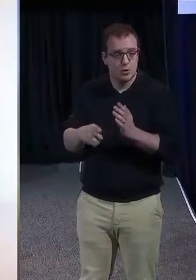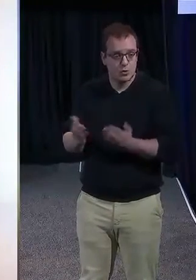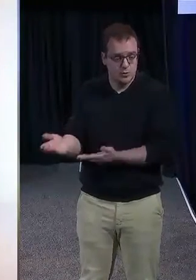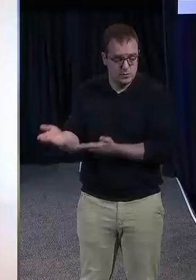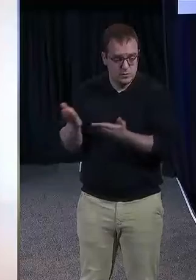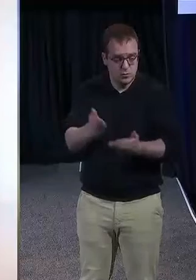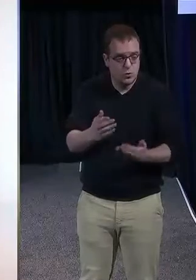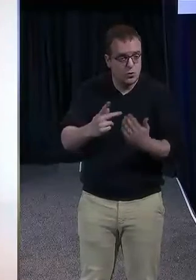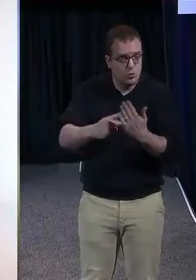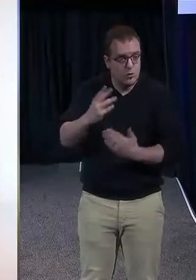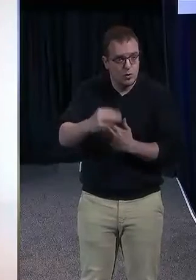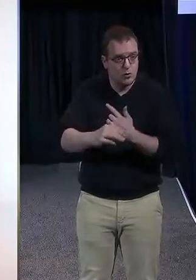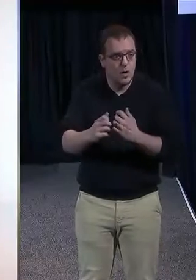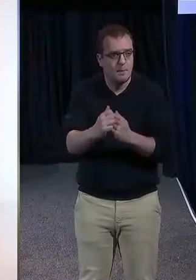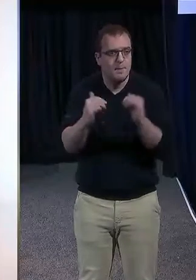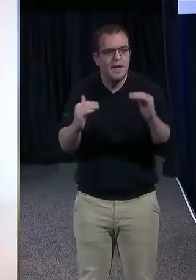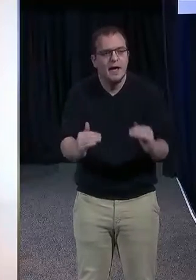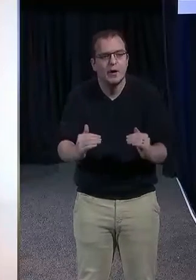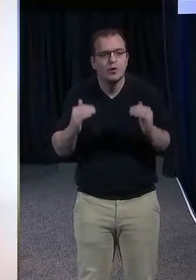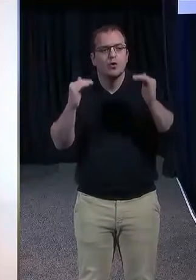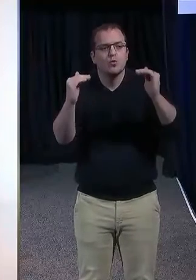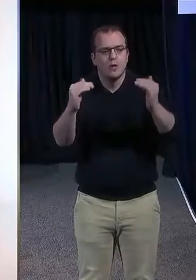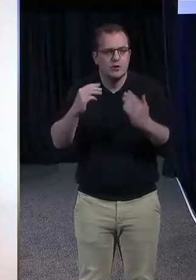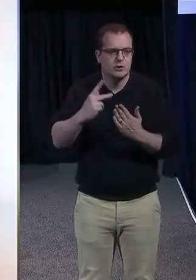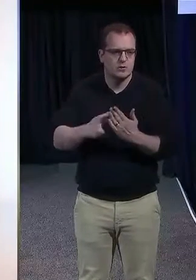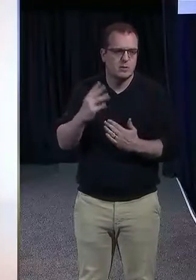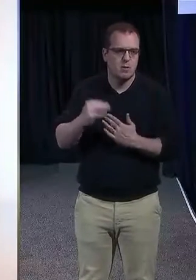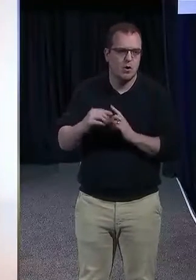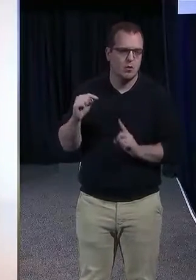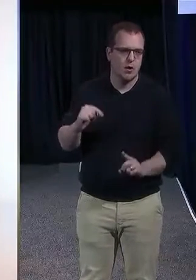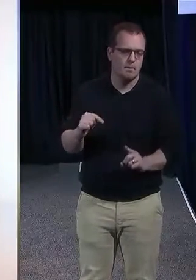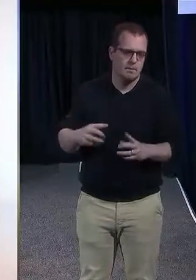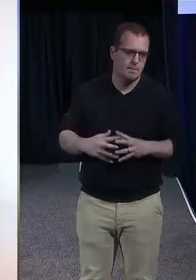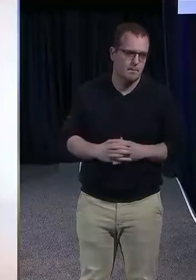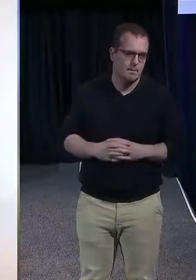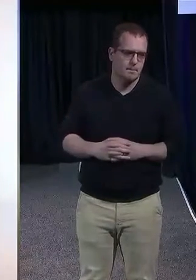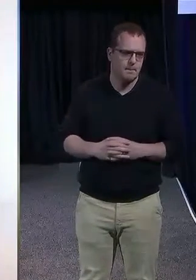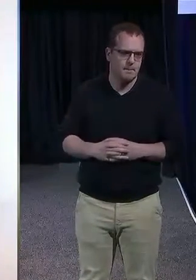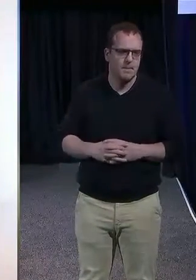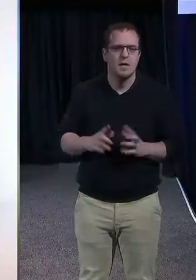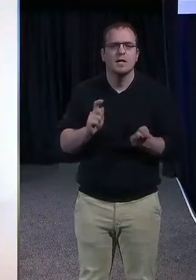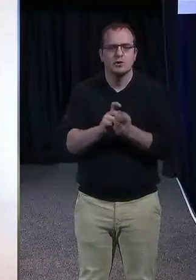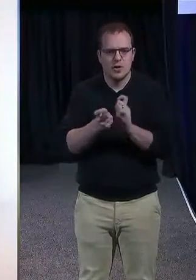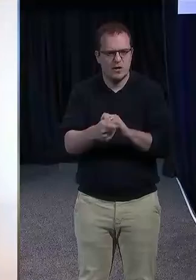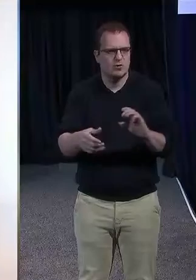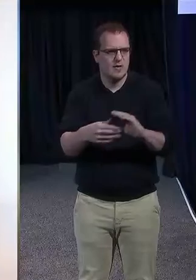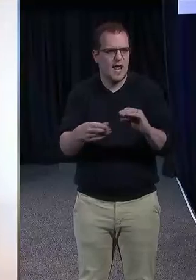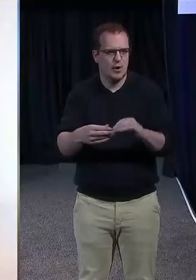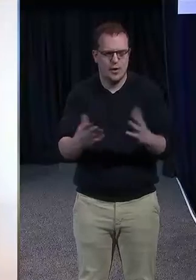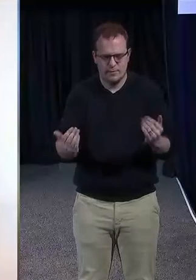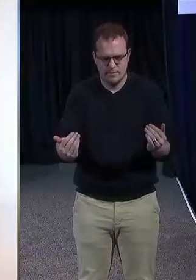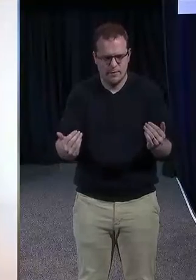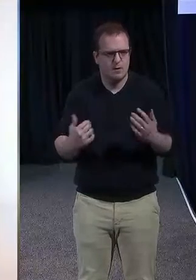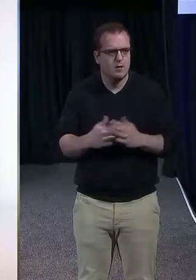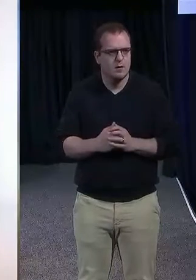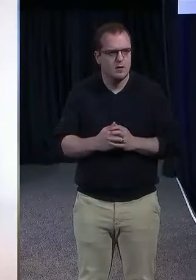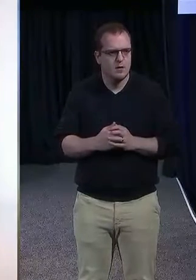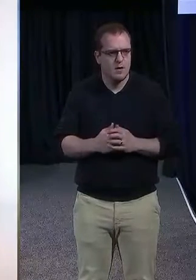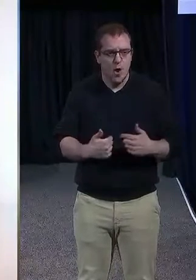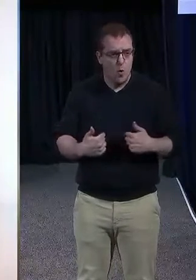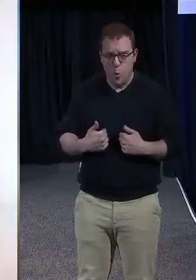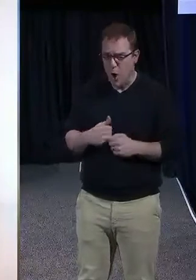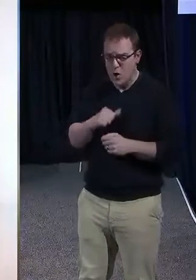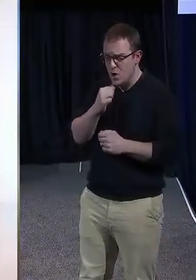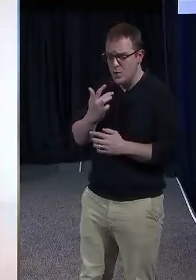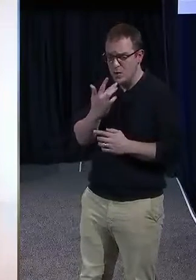programs enriches our program. Change that narrative around. We're not doing them a